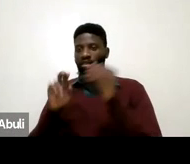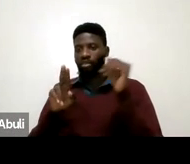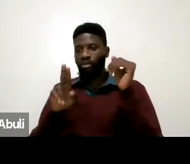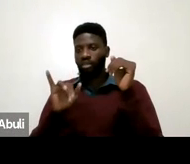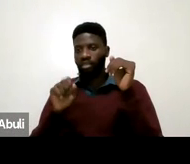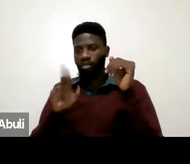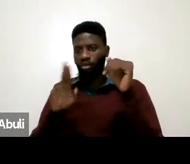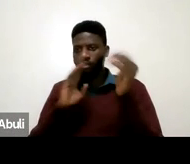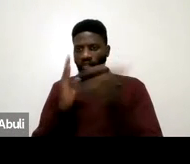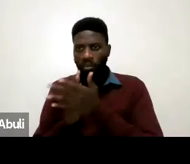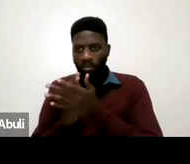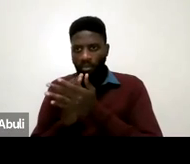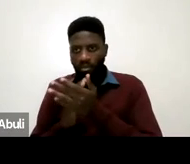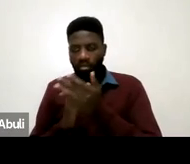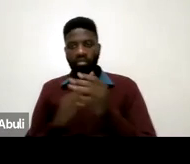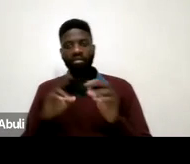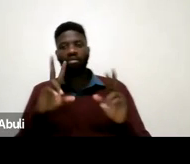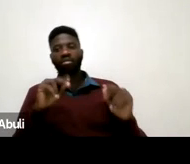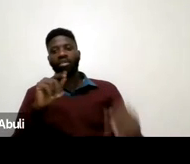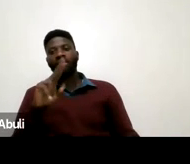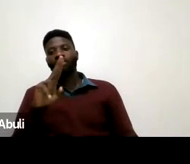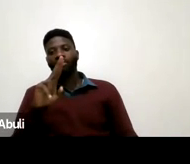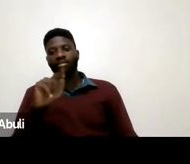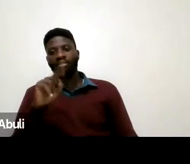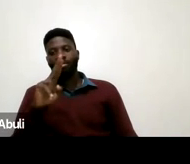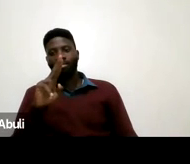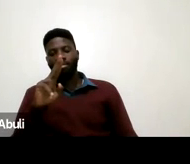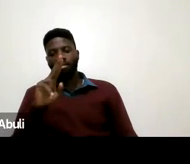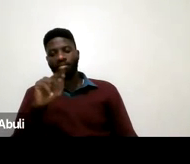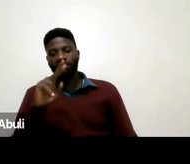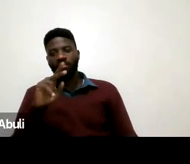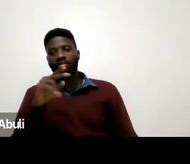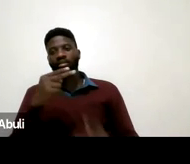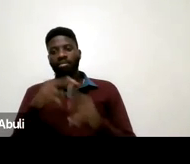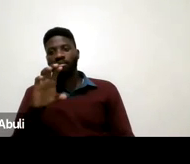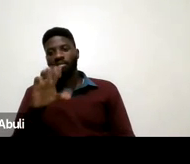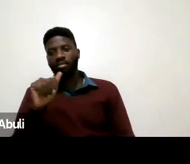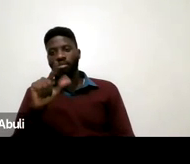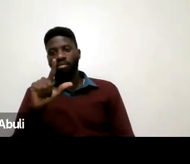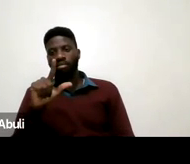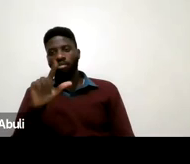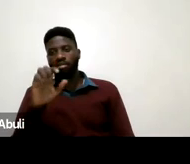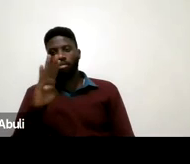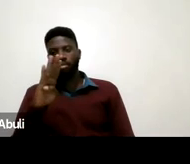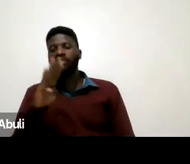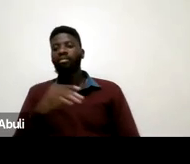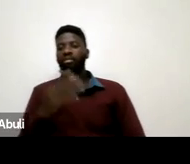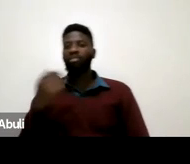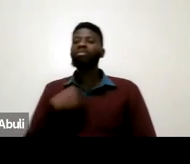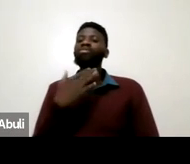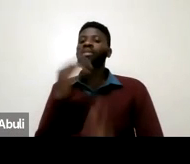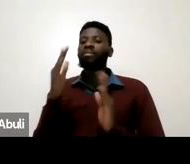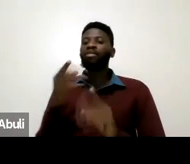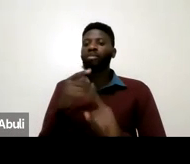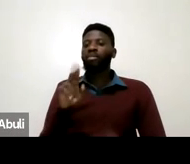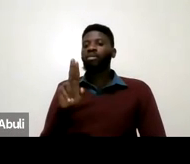USIU? No, I'm from Kenyatta University on the Caleb. That's good. I needed somebody from. We want to get